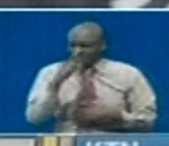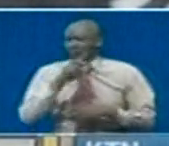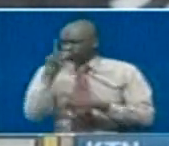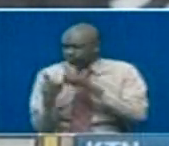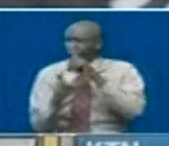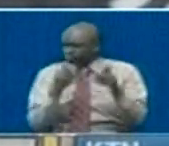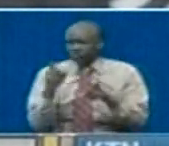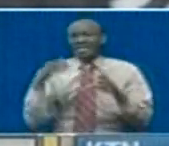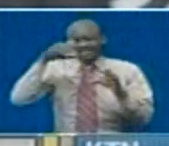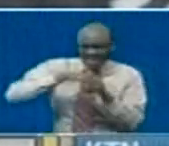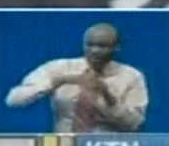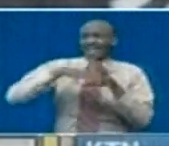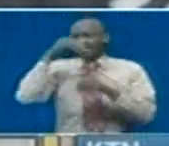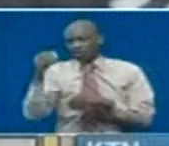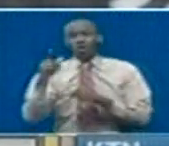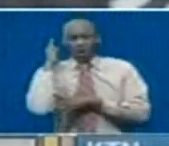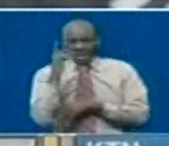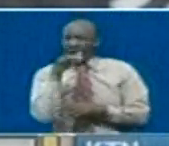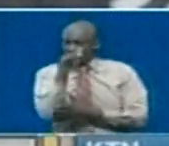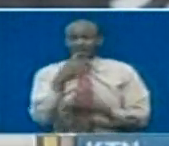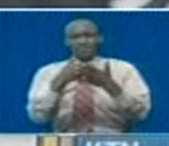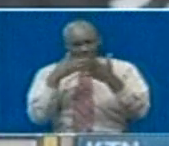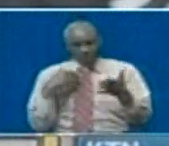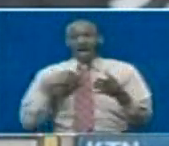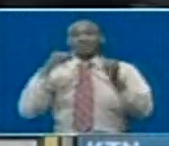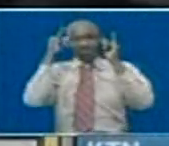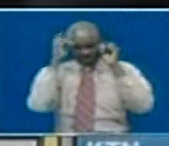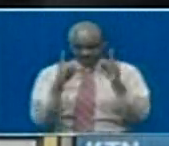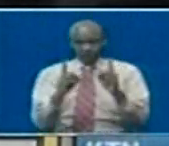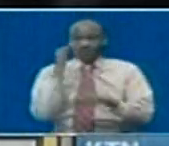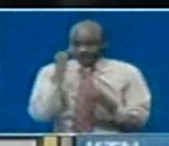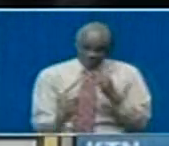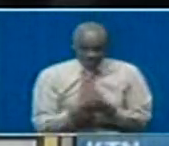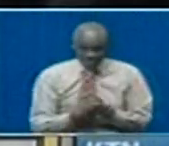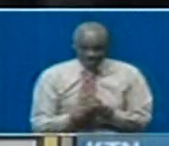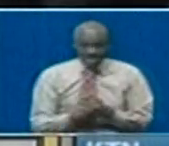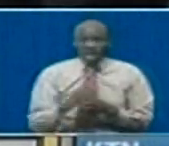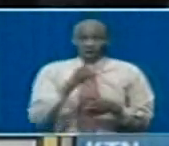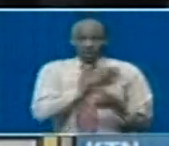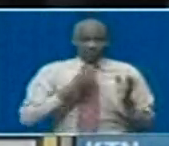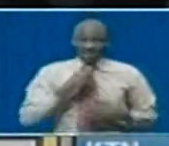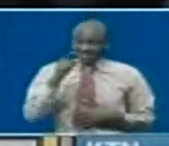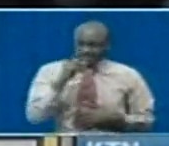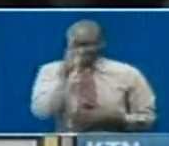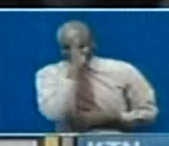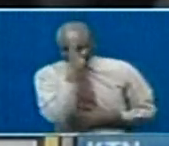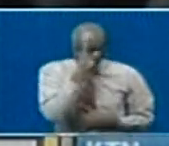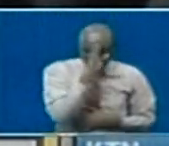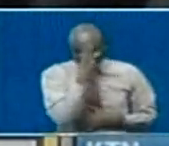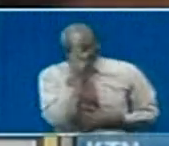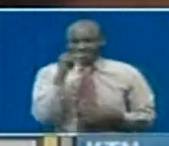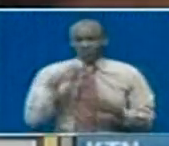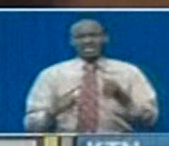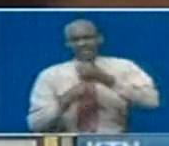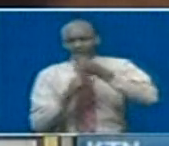with both internal and external lawyers before arriving at a verdict. Indeed, the commission was at crossroads given that